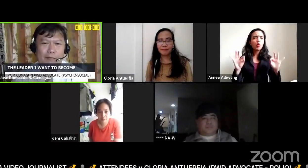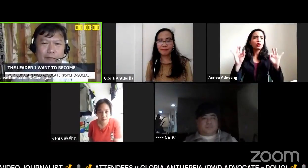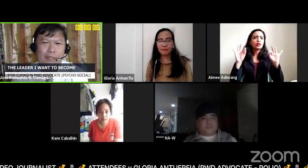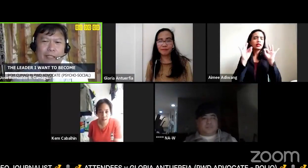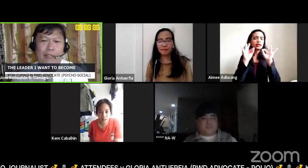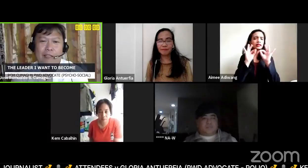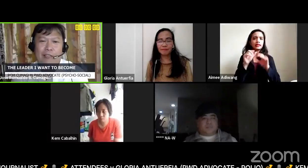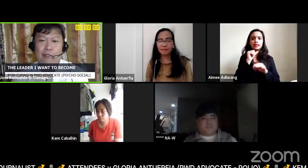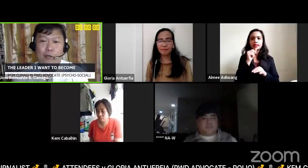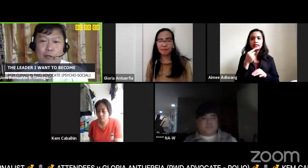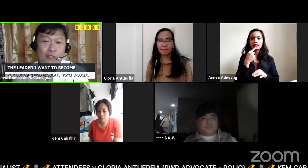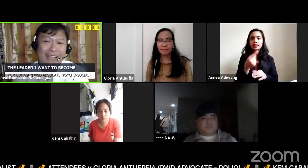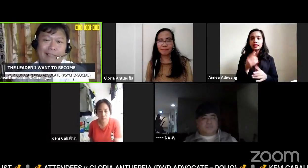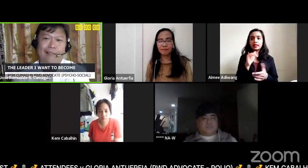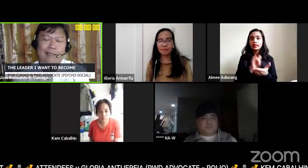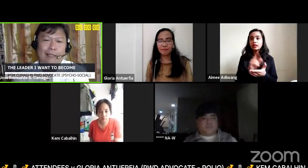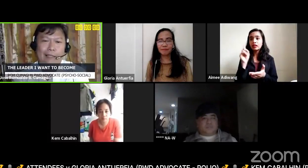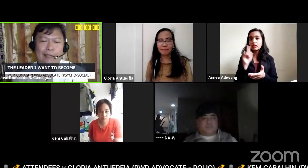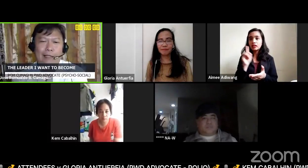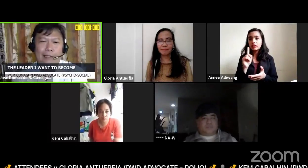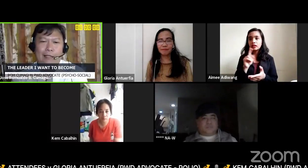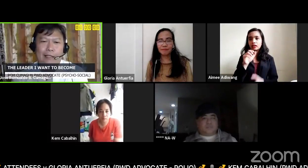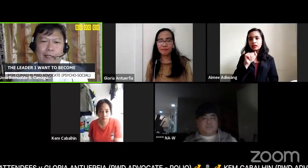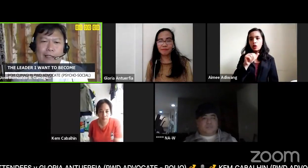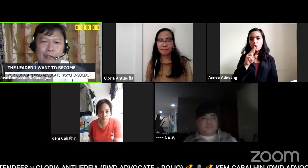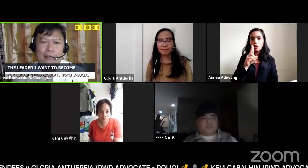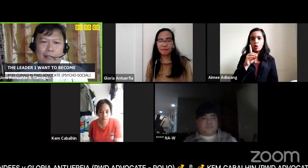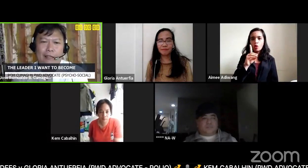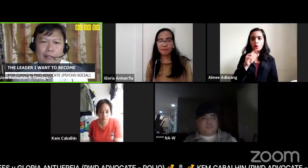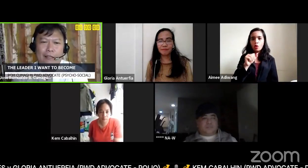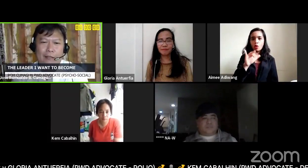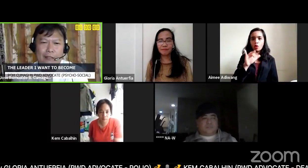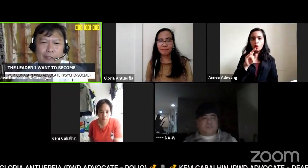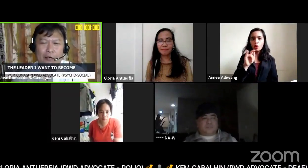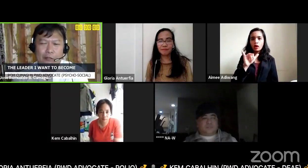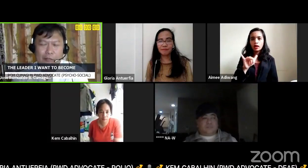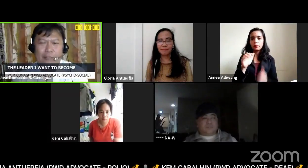mentioned, and for me that is audacity